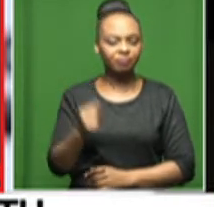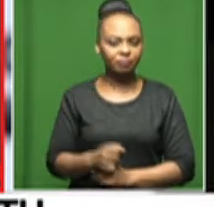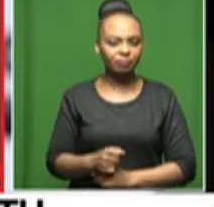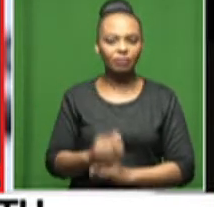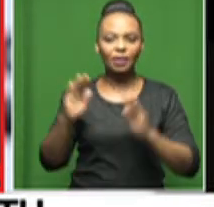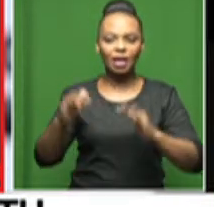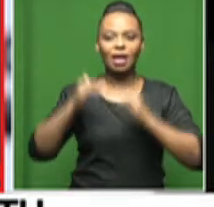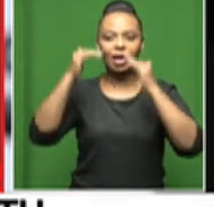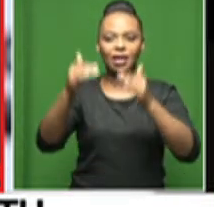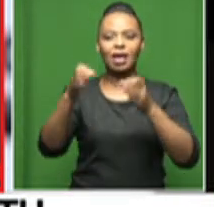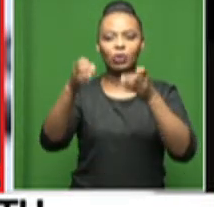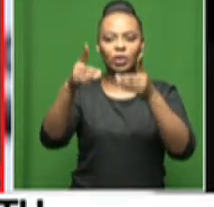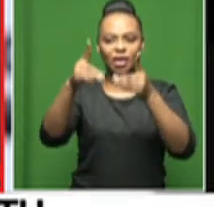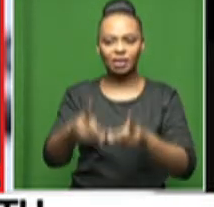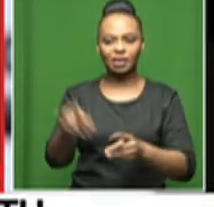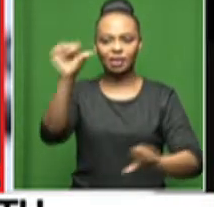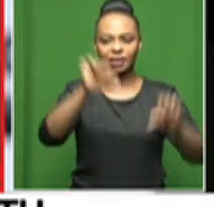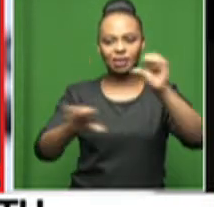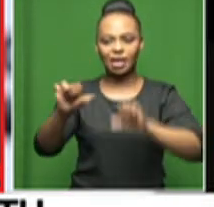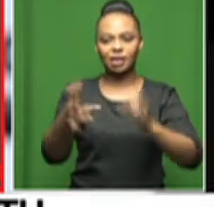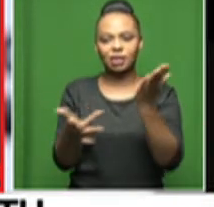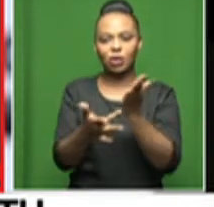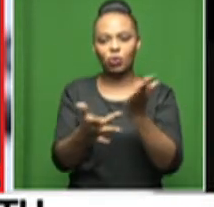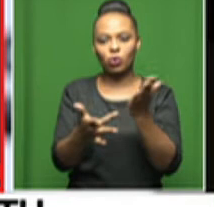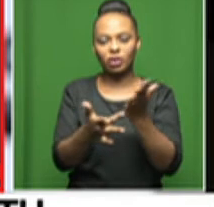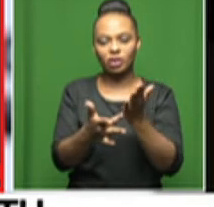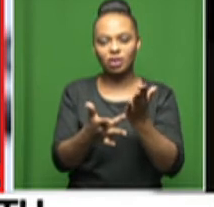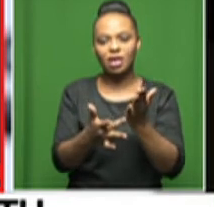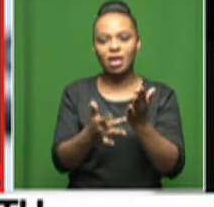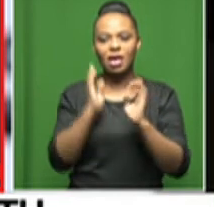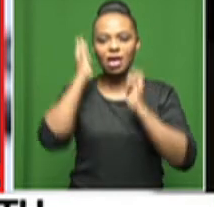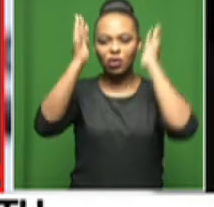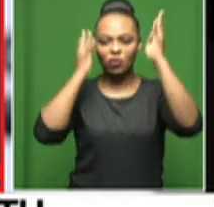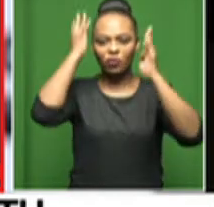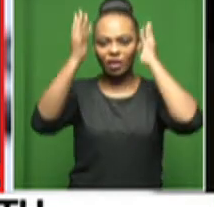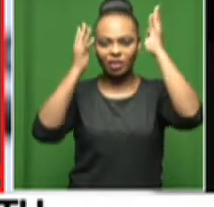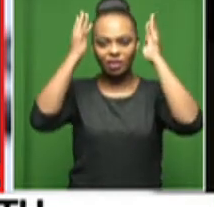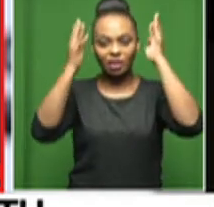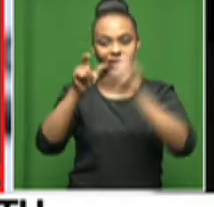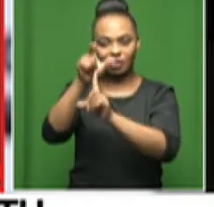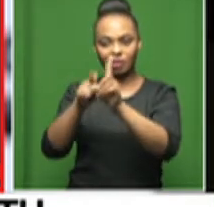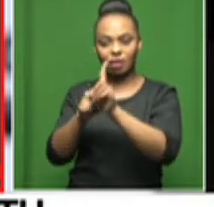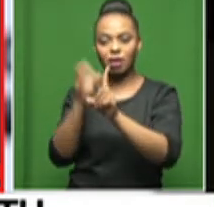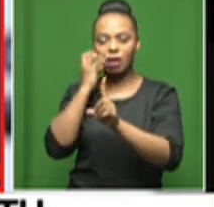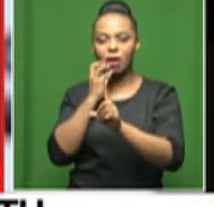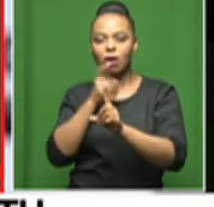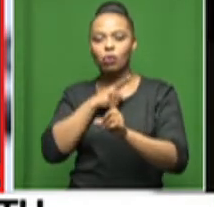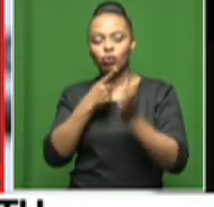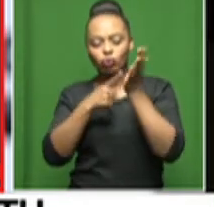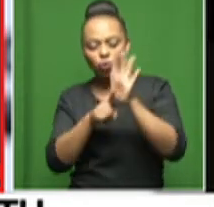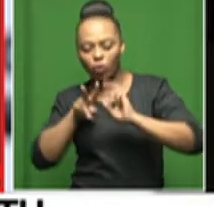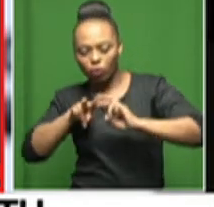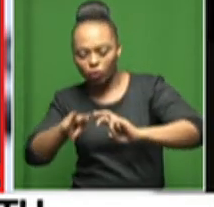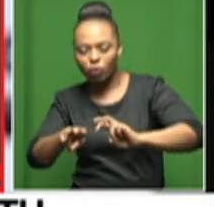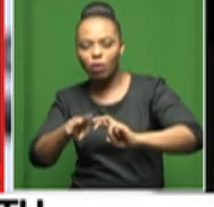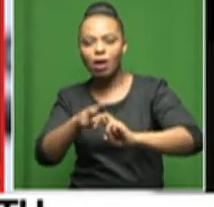Higher Education, Science and Technology and Innovation to look into that area of capacity